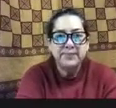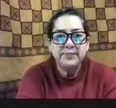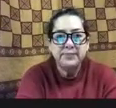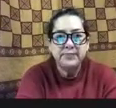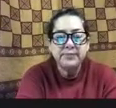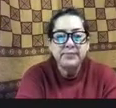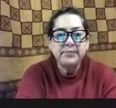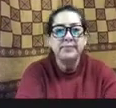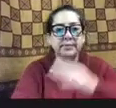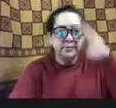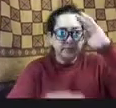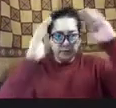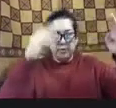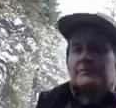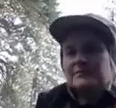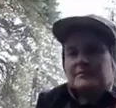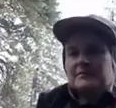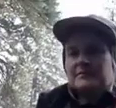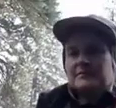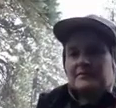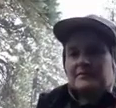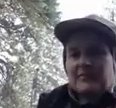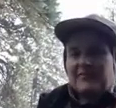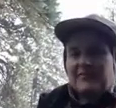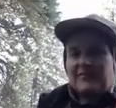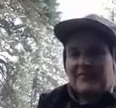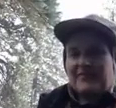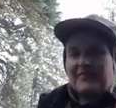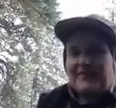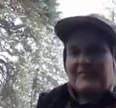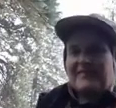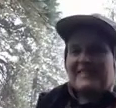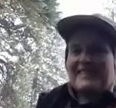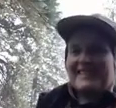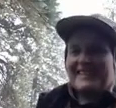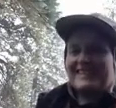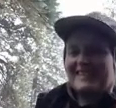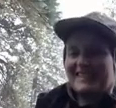Hi, good afternoon, everybody. We got a full house today.